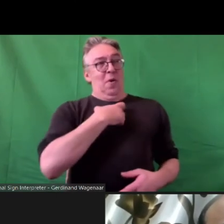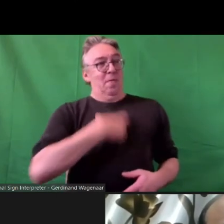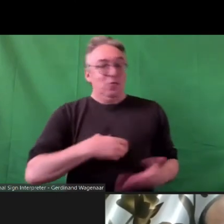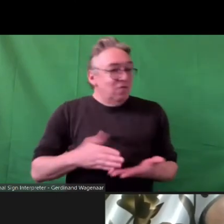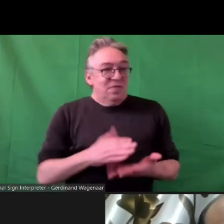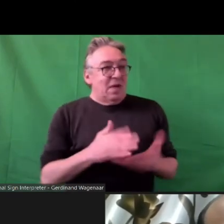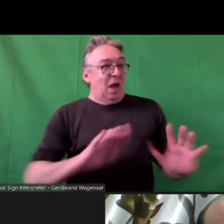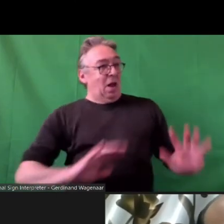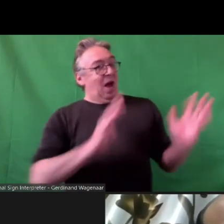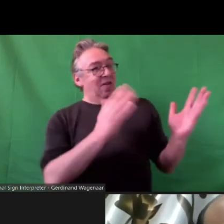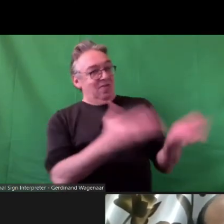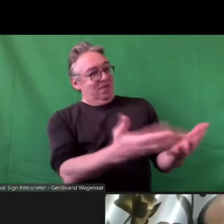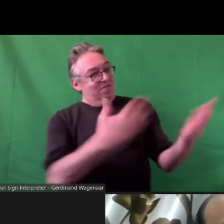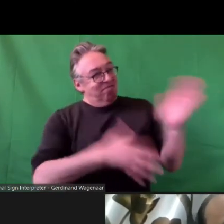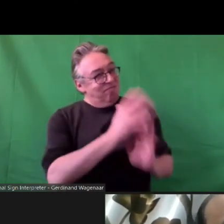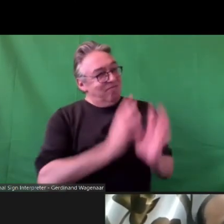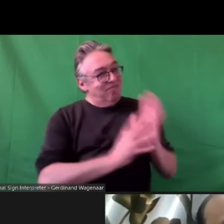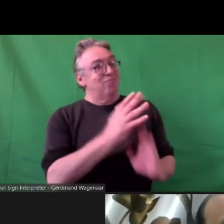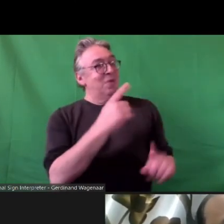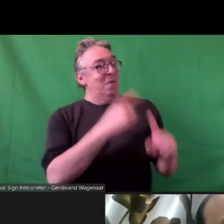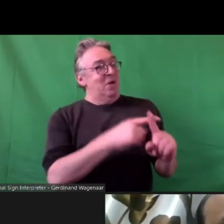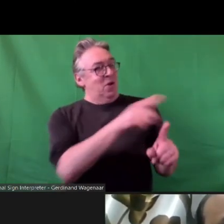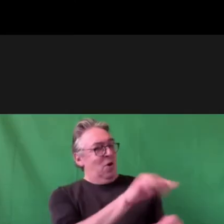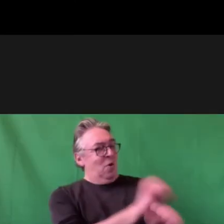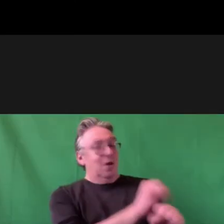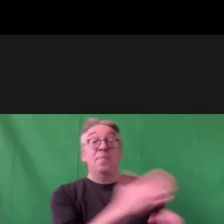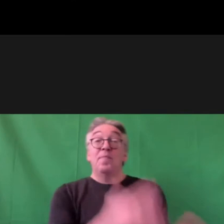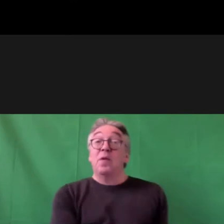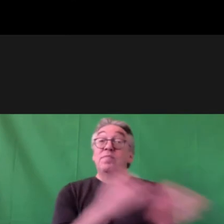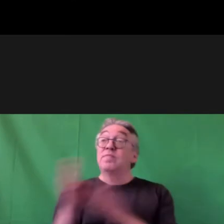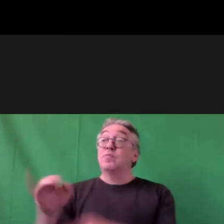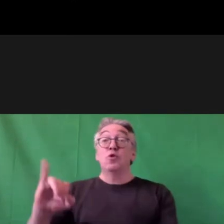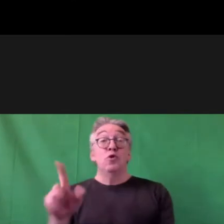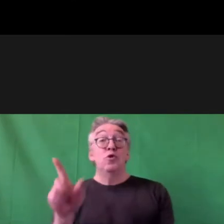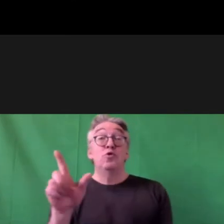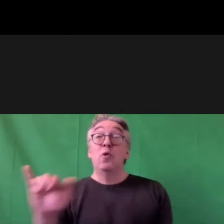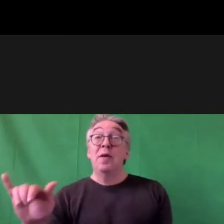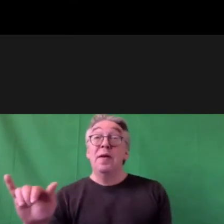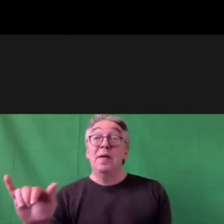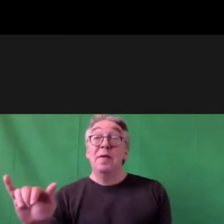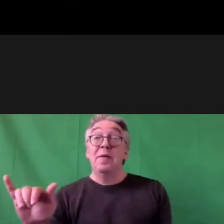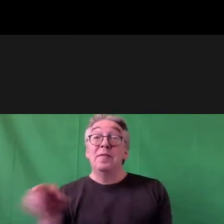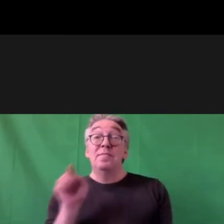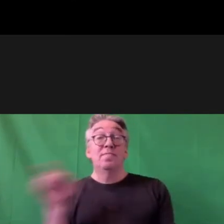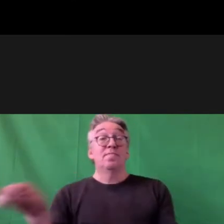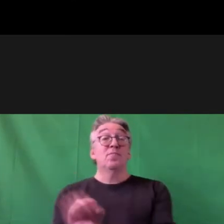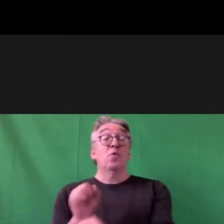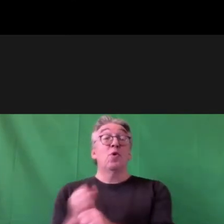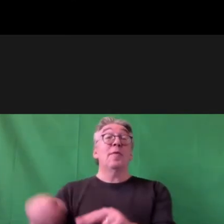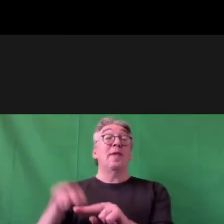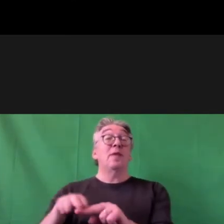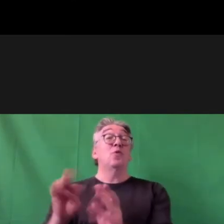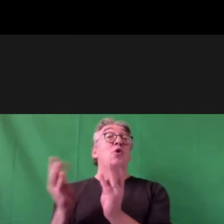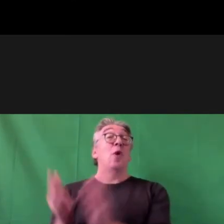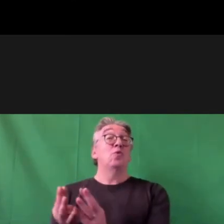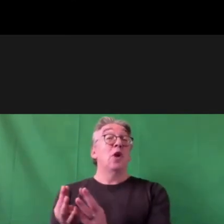now like to introduce Julie. Julie is a senior disability services officer at the National Council for Persons with Disabilities in